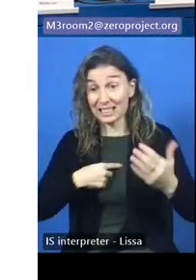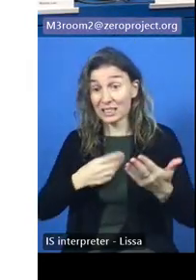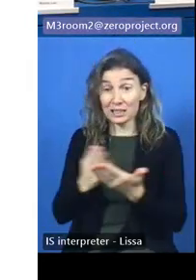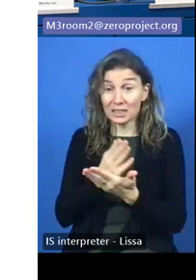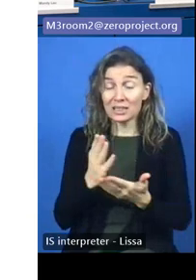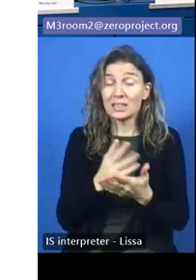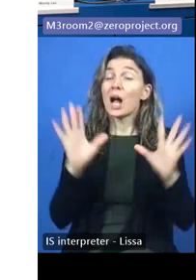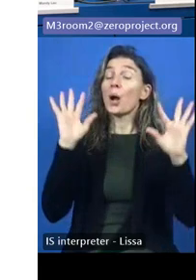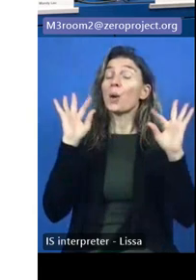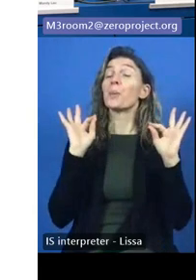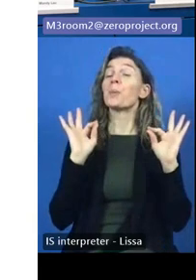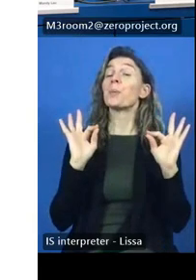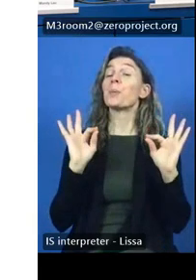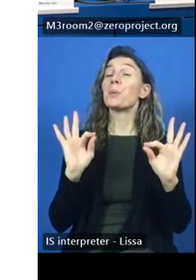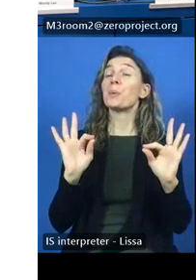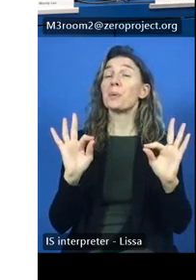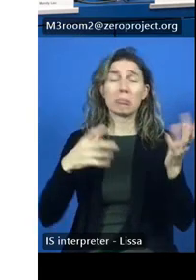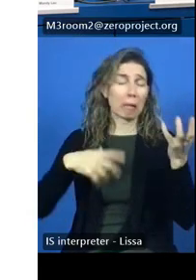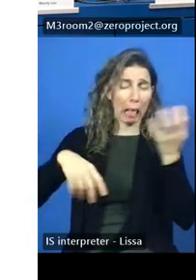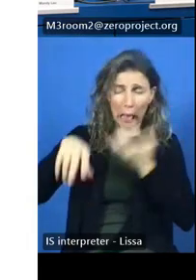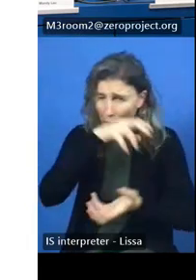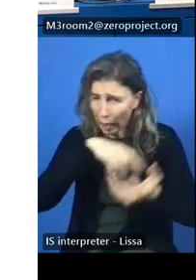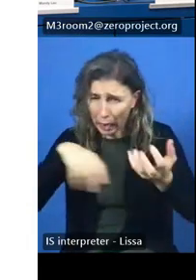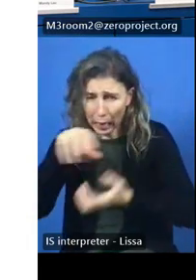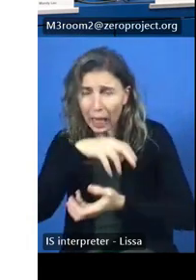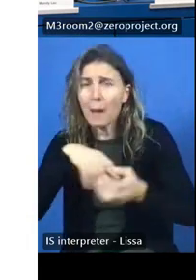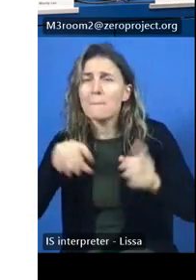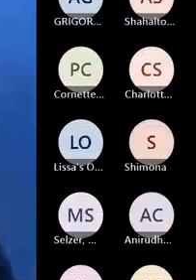I have a secret to tell you.